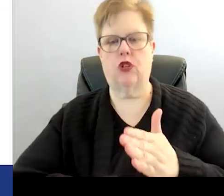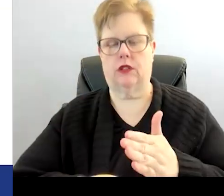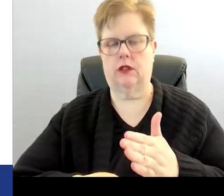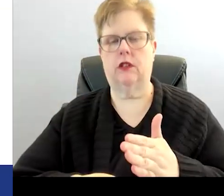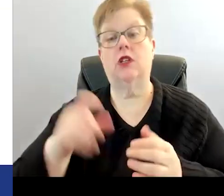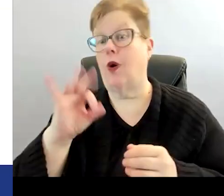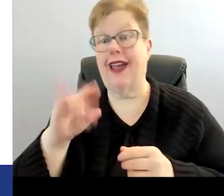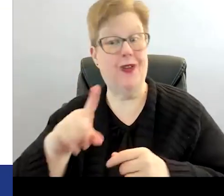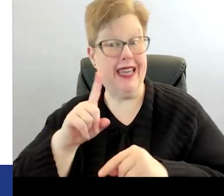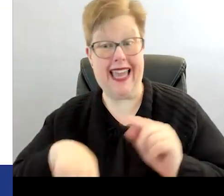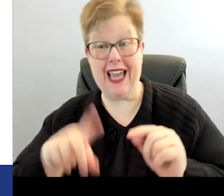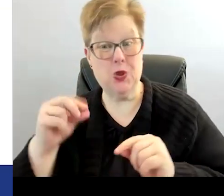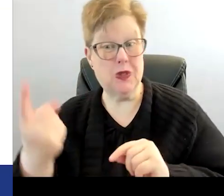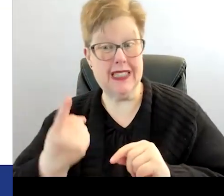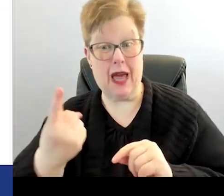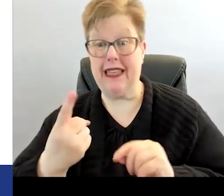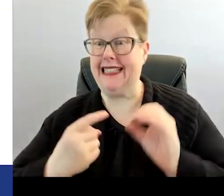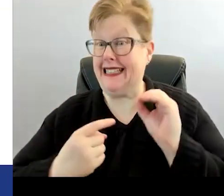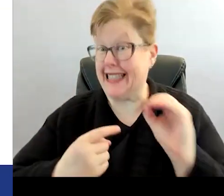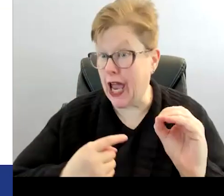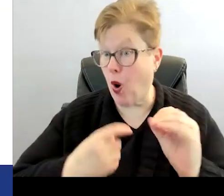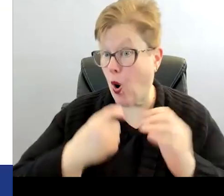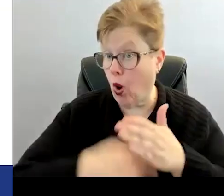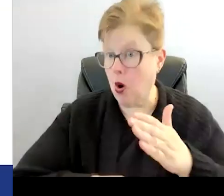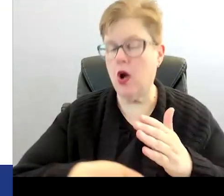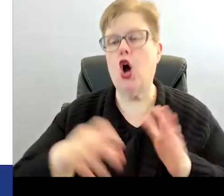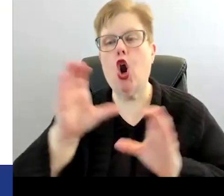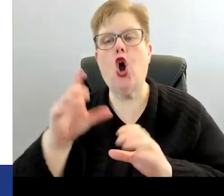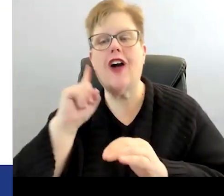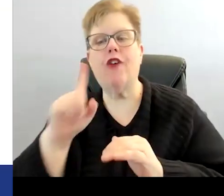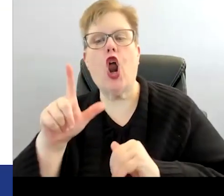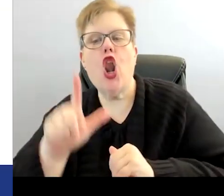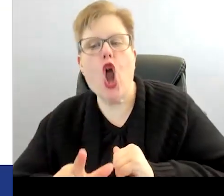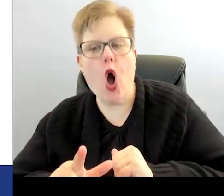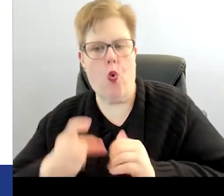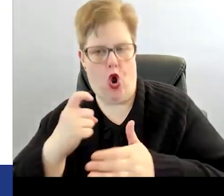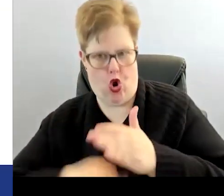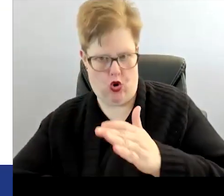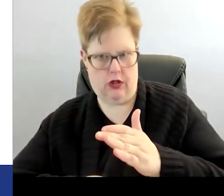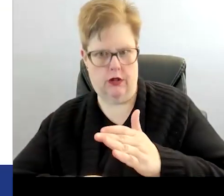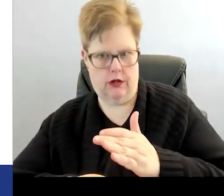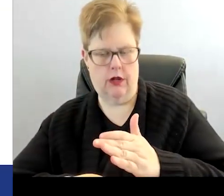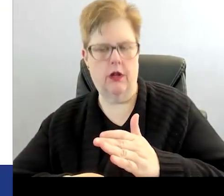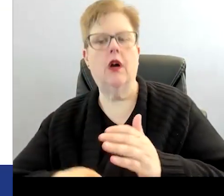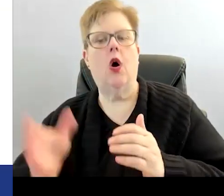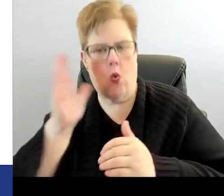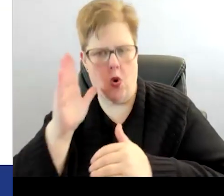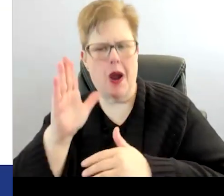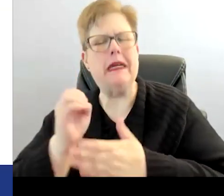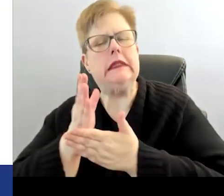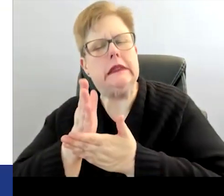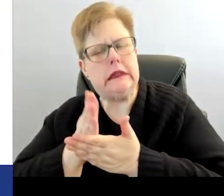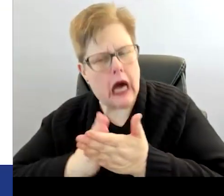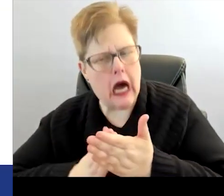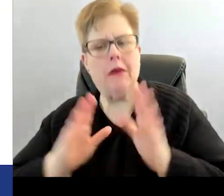if you aren't able to do something with a zero textbook cost course, look for the low textbook costs. There will be some